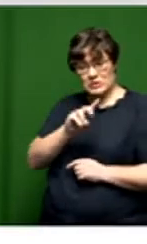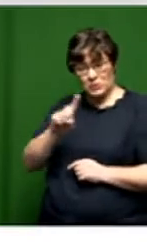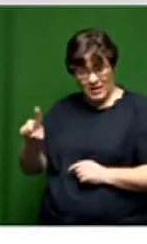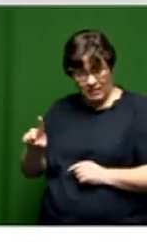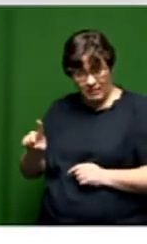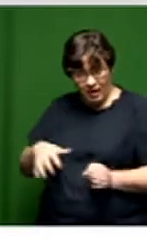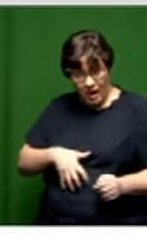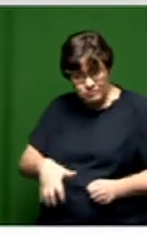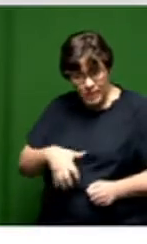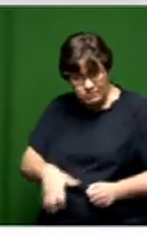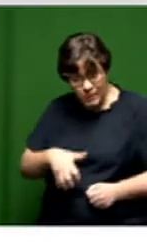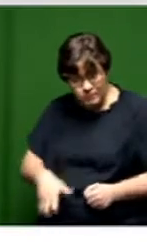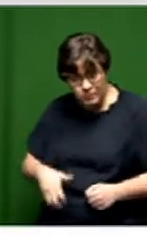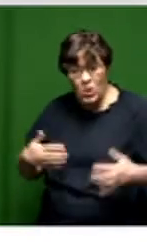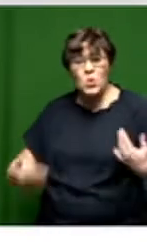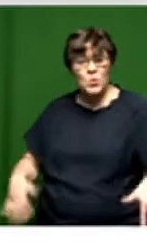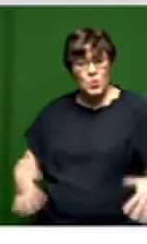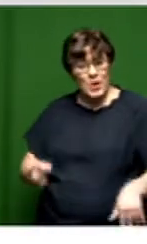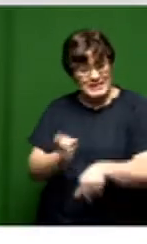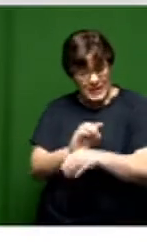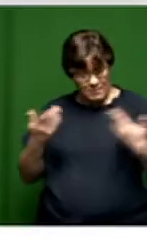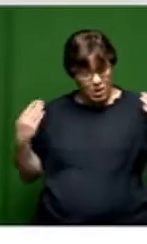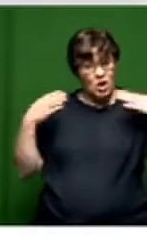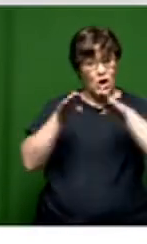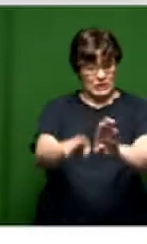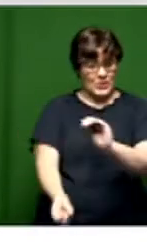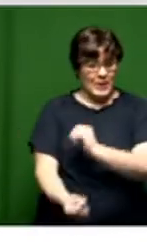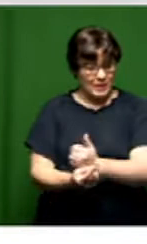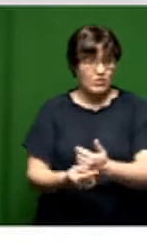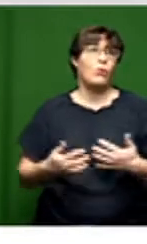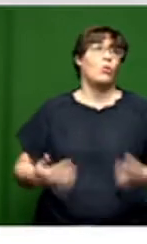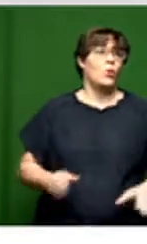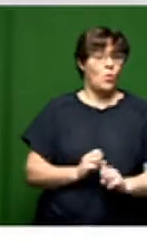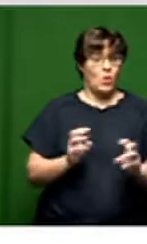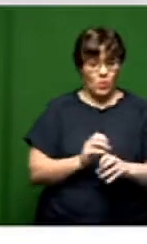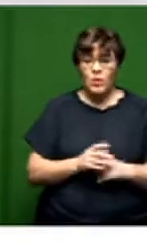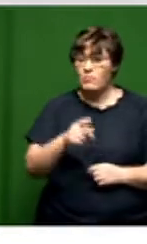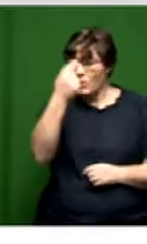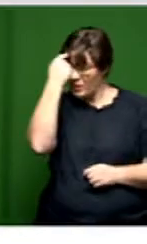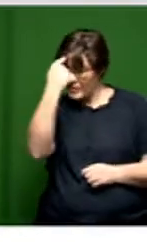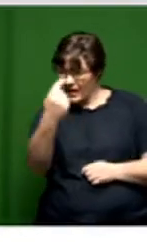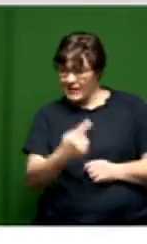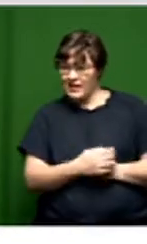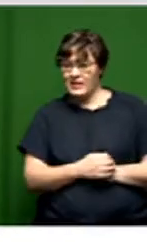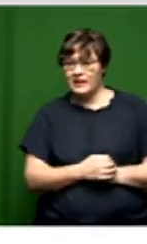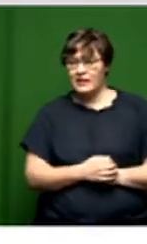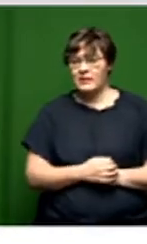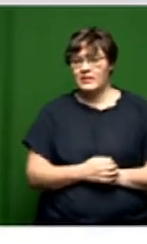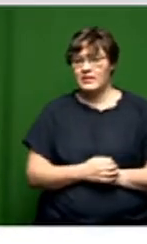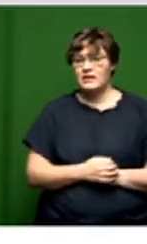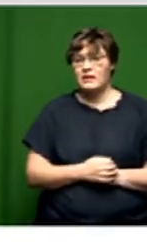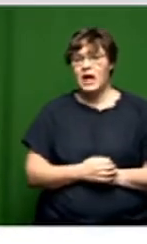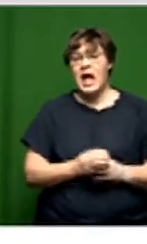absolutely horrific, and this during a lockdown period. So what role do you believe, Sarah, do you believe places